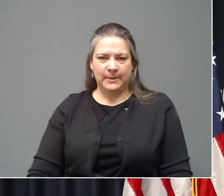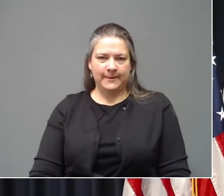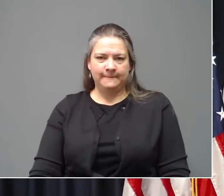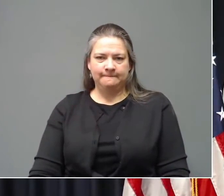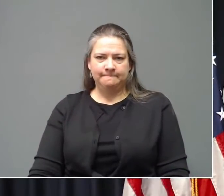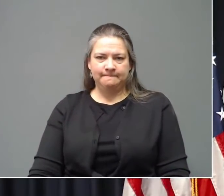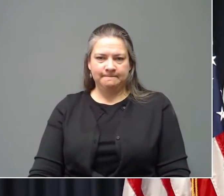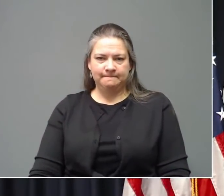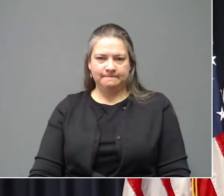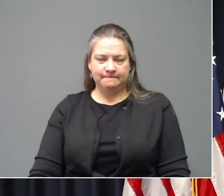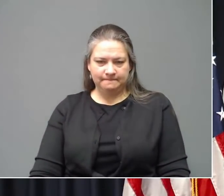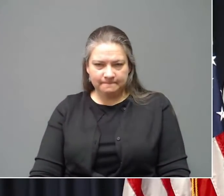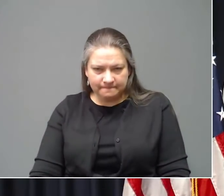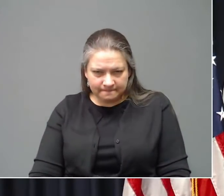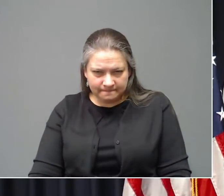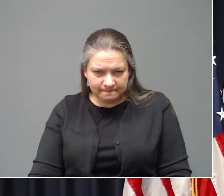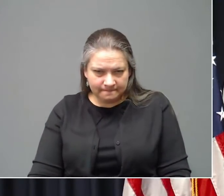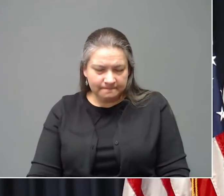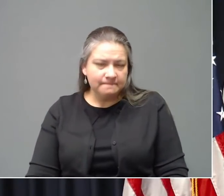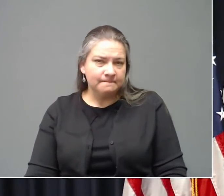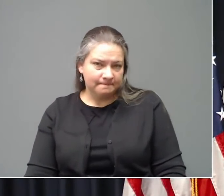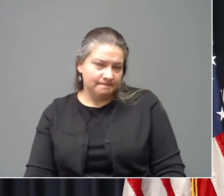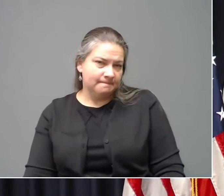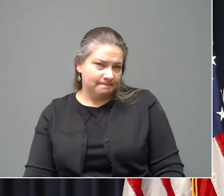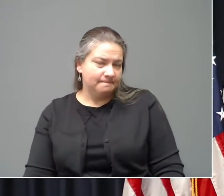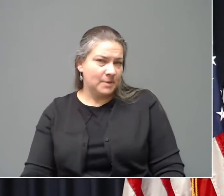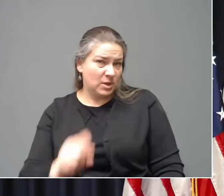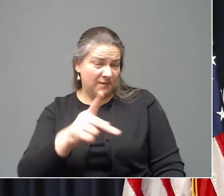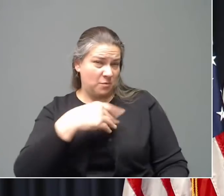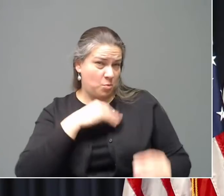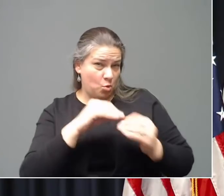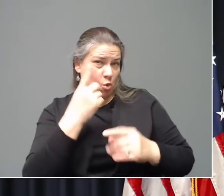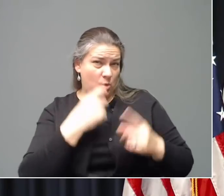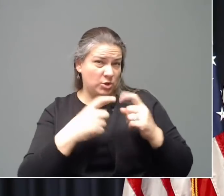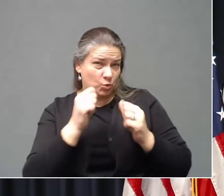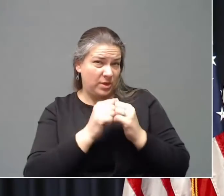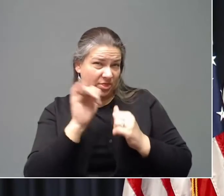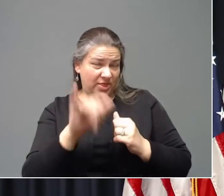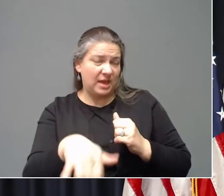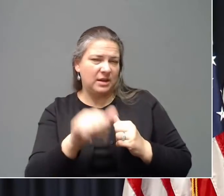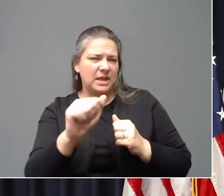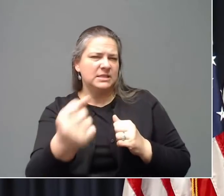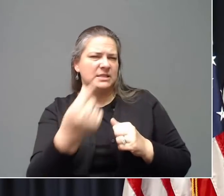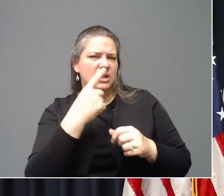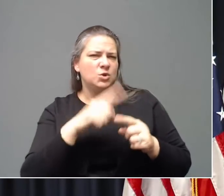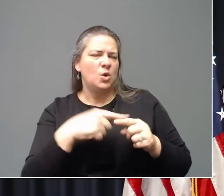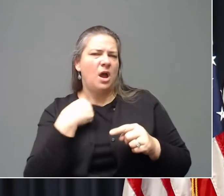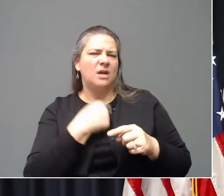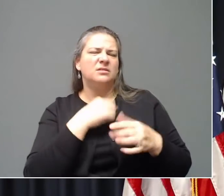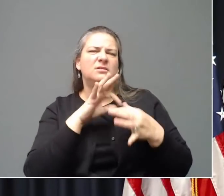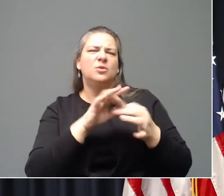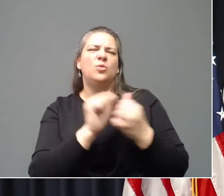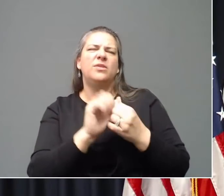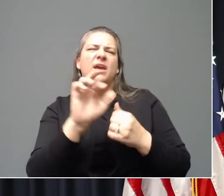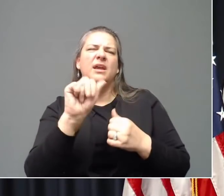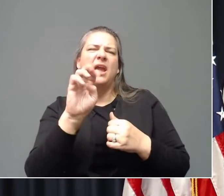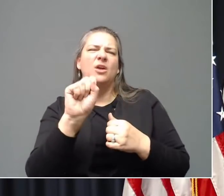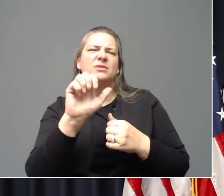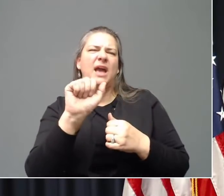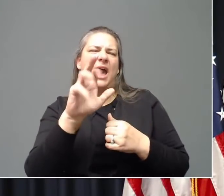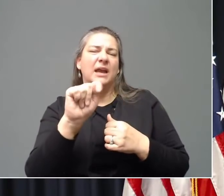Detailed questions, send them in to us. The ones from the other day on the CARES Act program, I think were real helpful